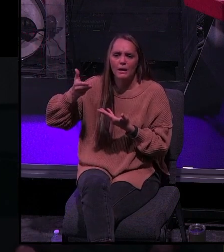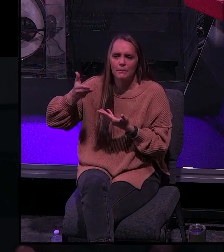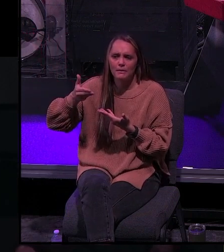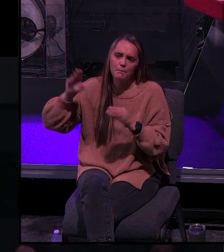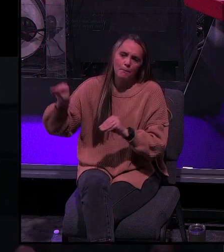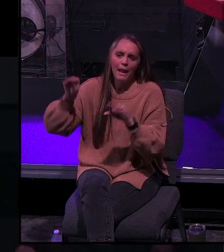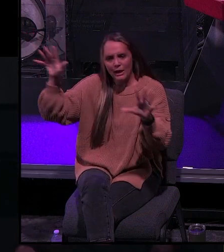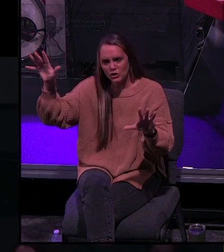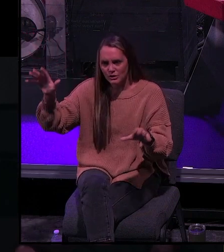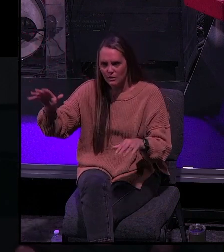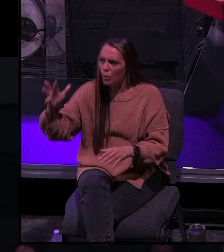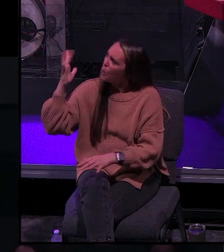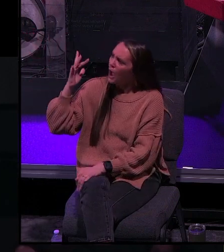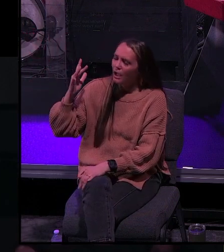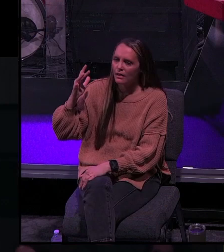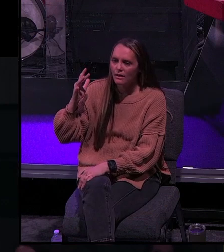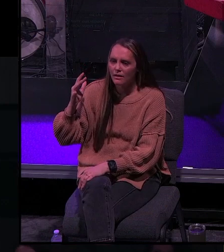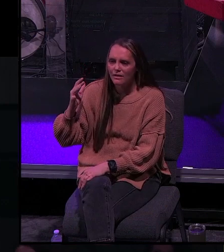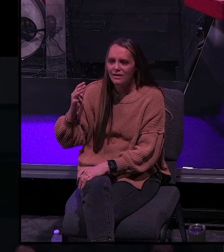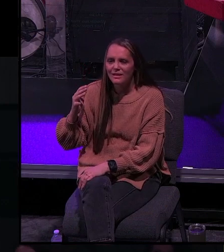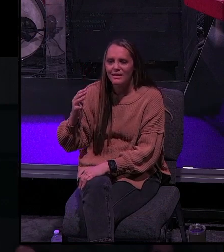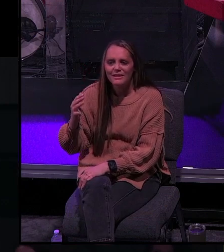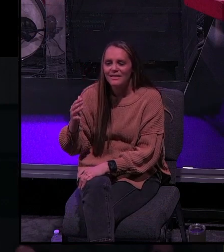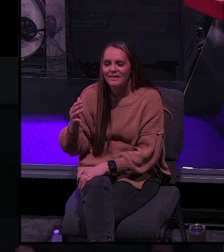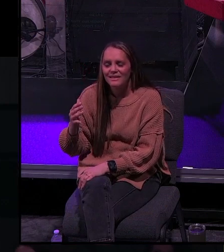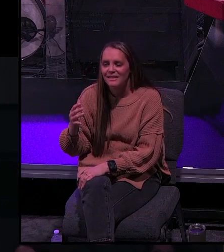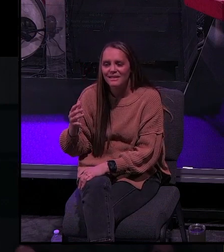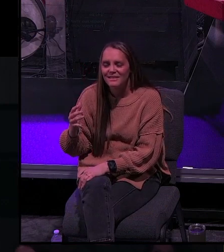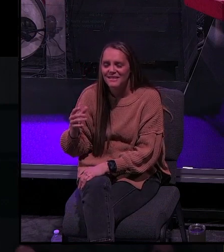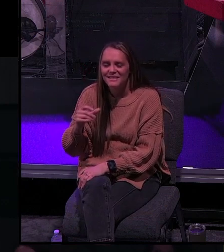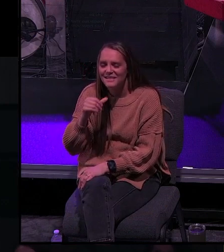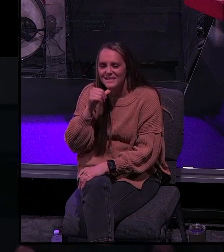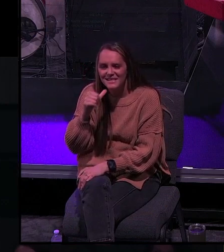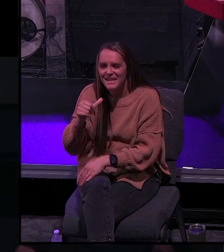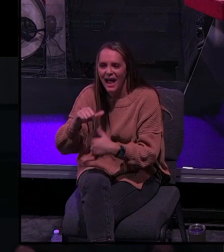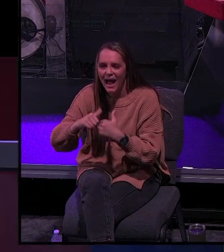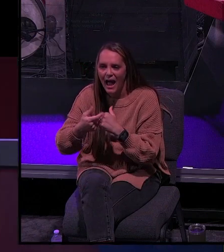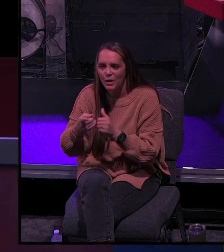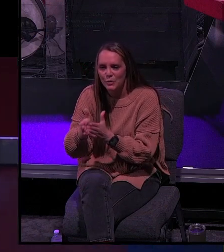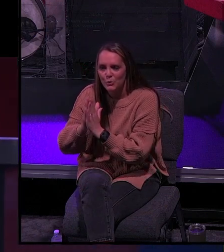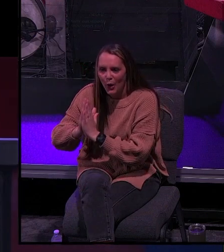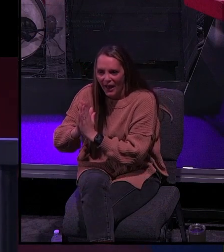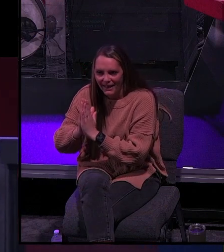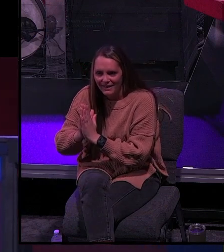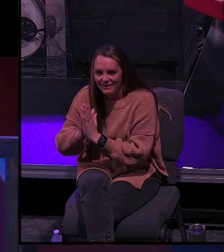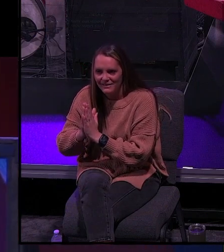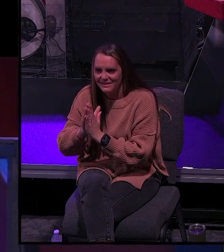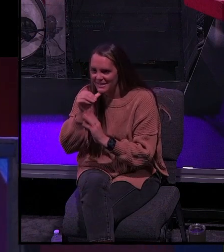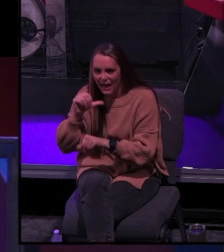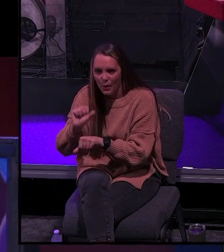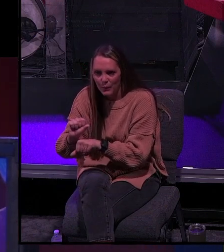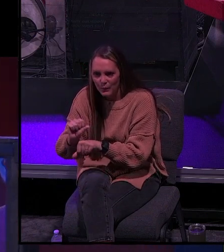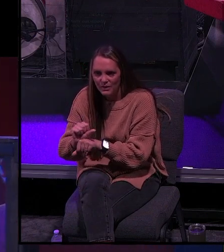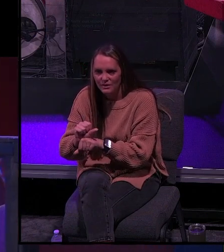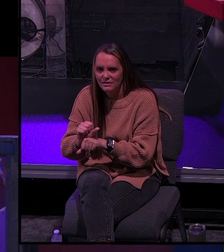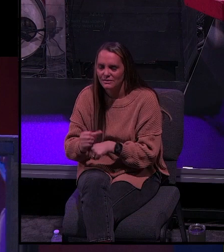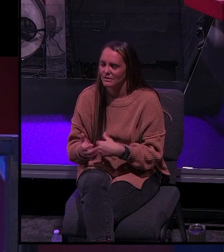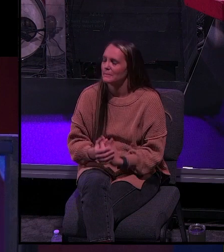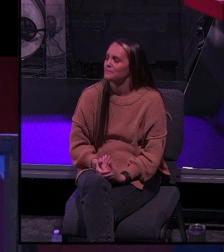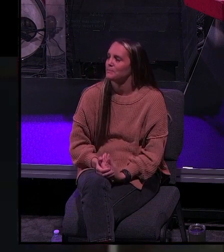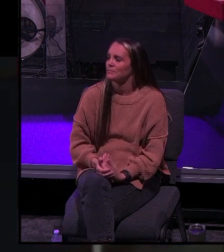need. Why don't you? Because that's not how you pray, right? That's not how you